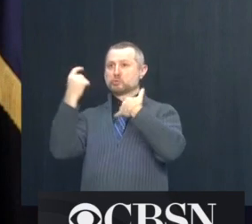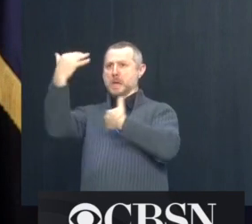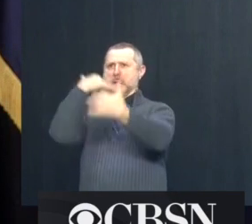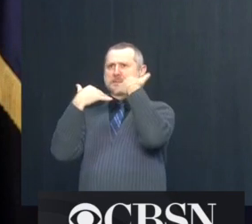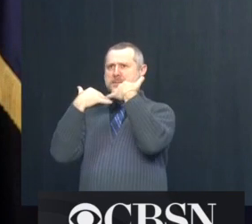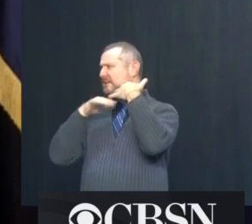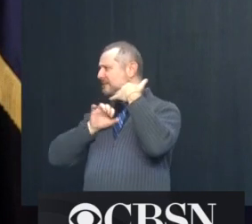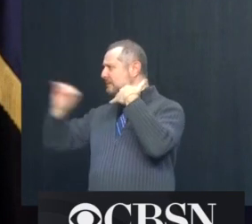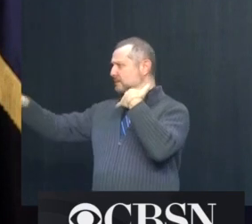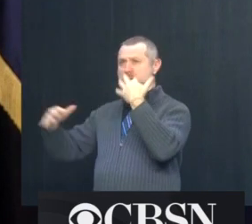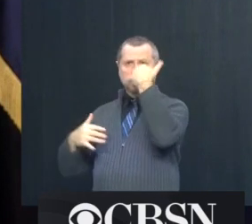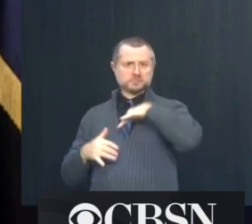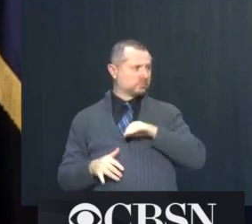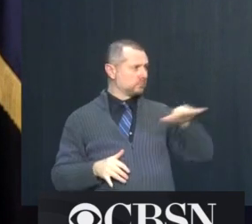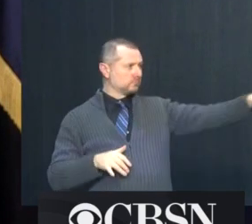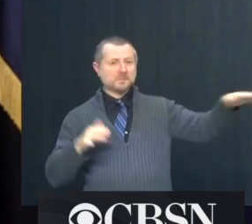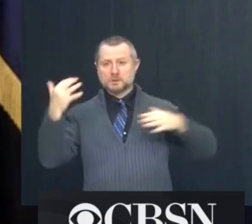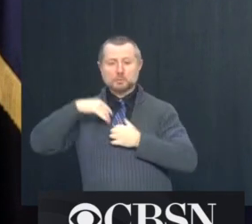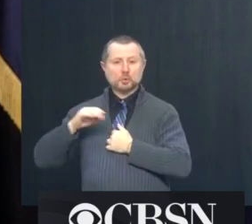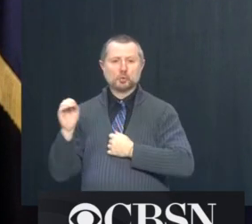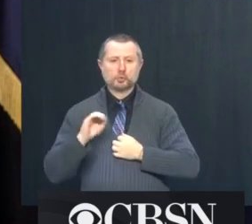and was overwhelmed.